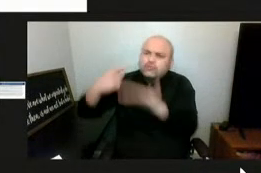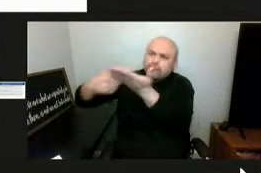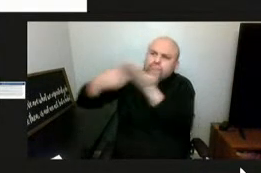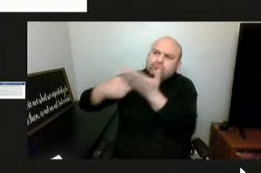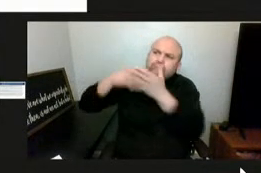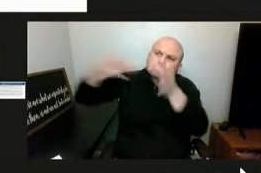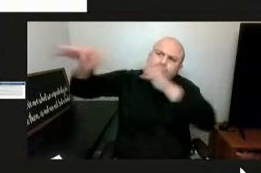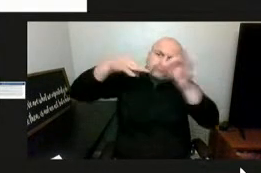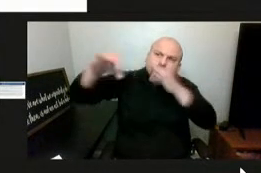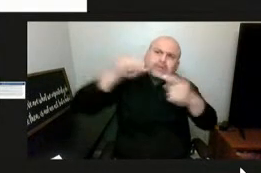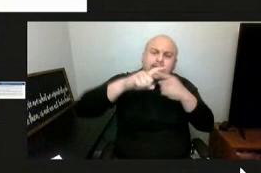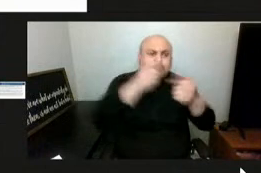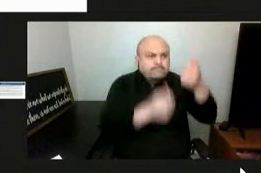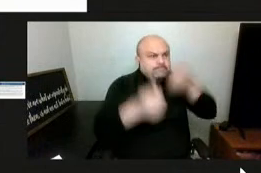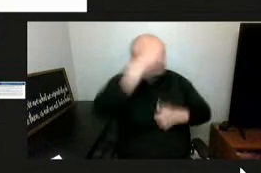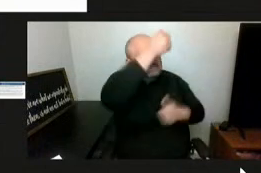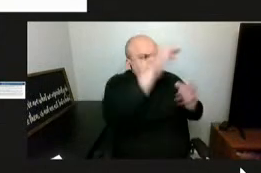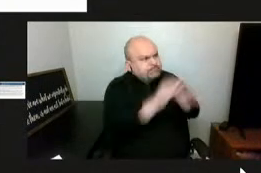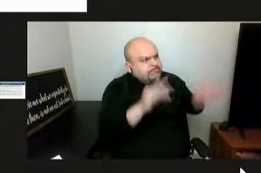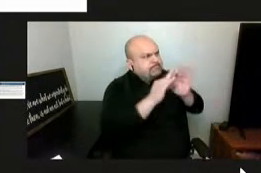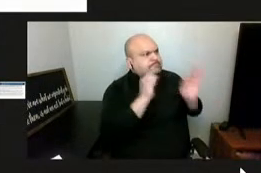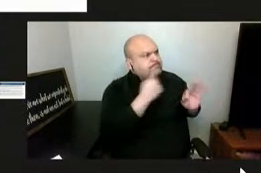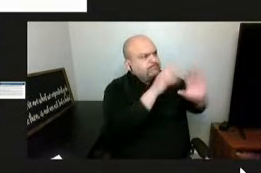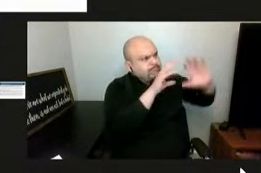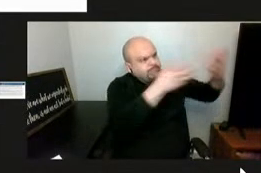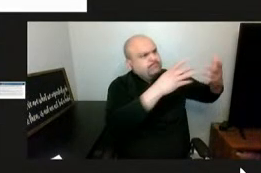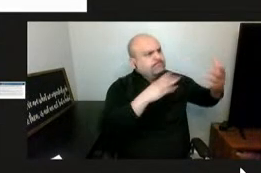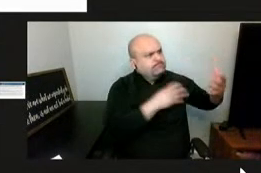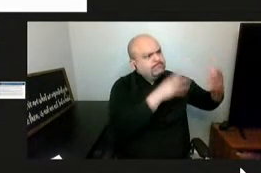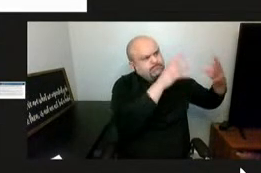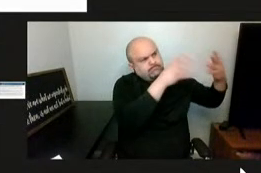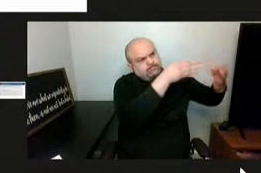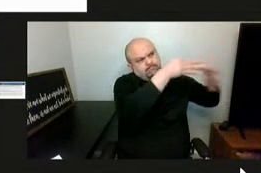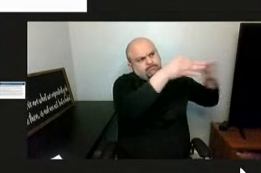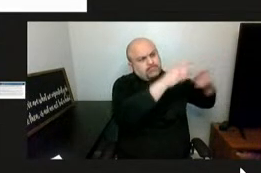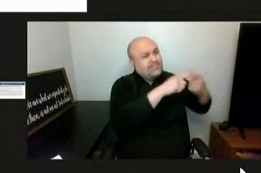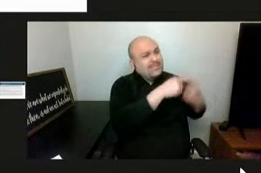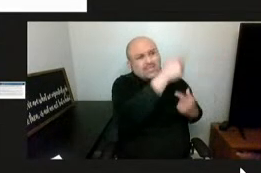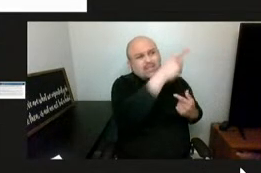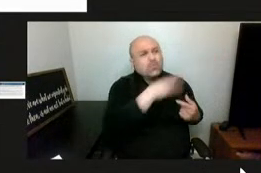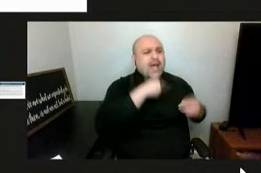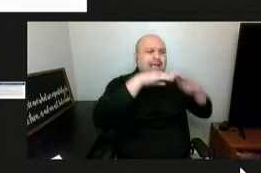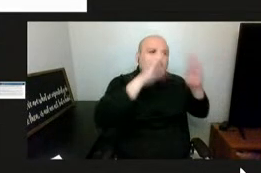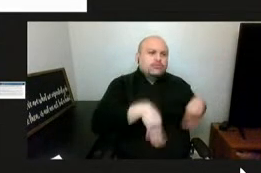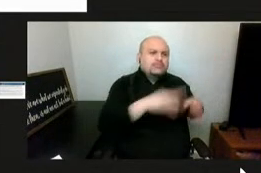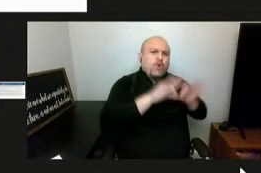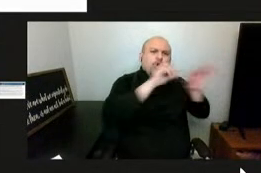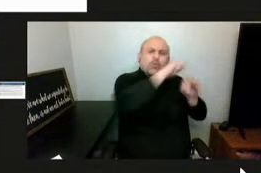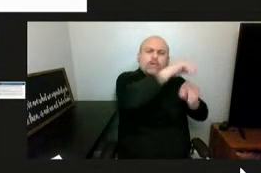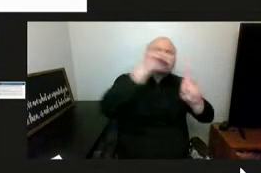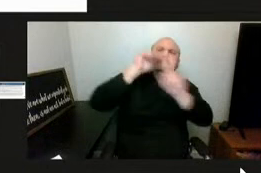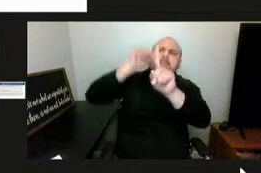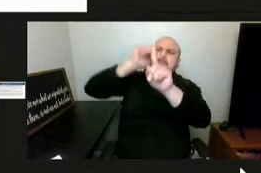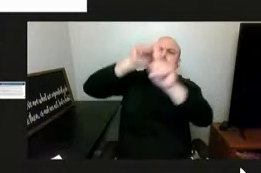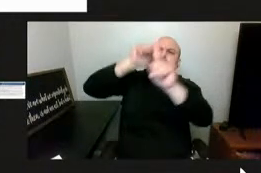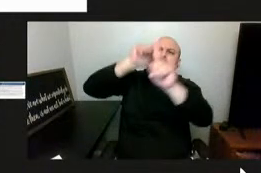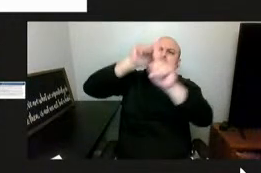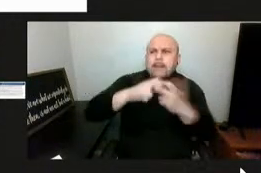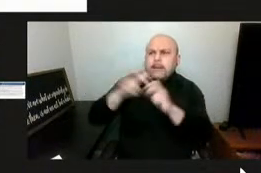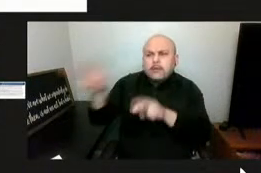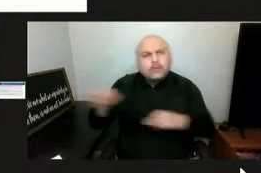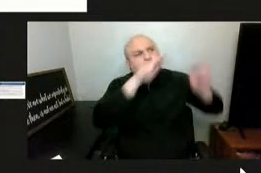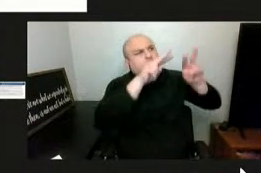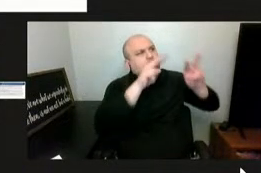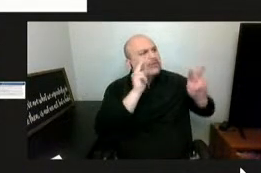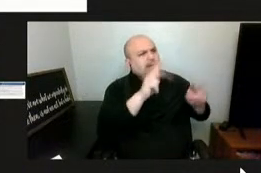cabinet meeting. Again, the reach is incredible of the White House, and we want to make sure that this issue is front and center given the